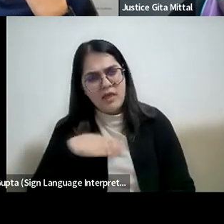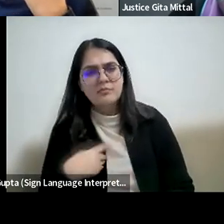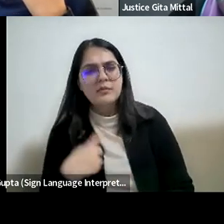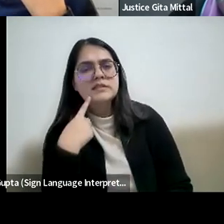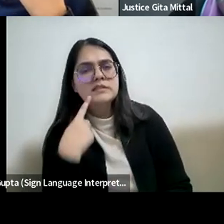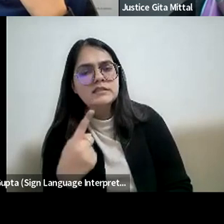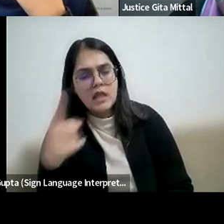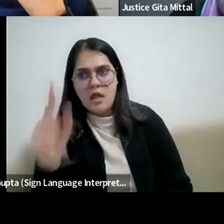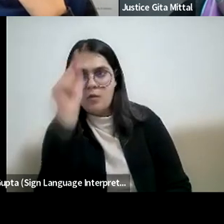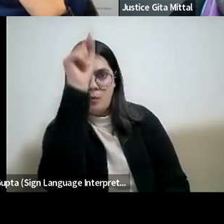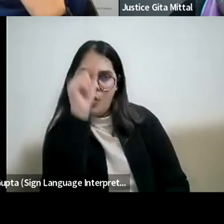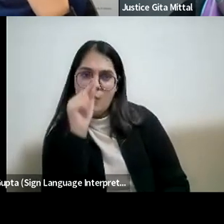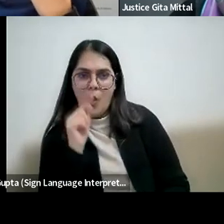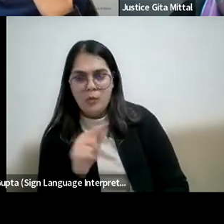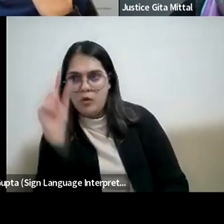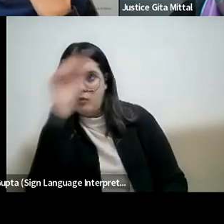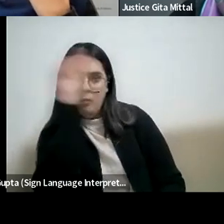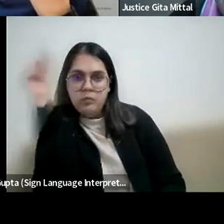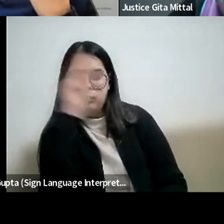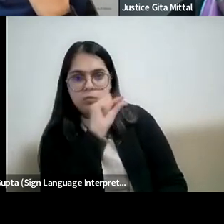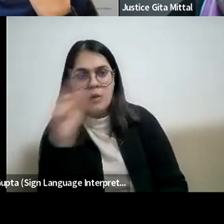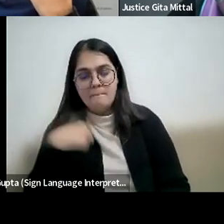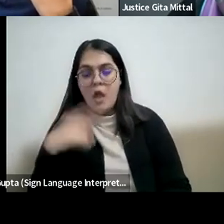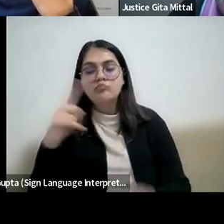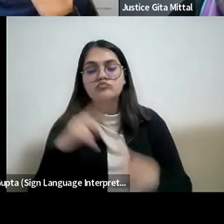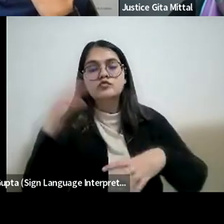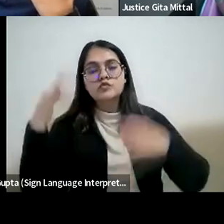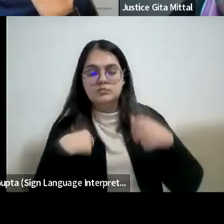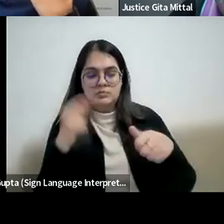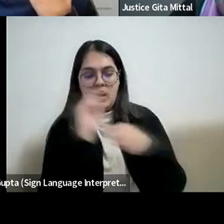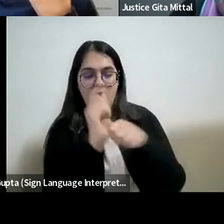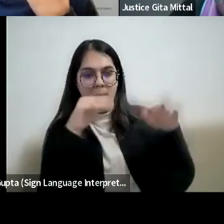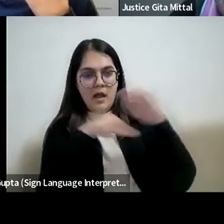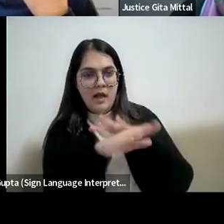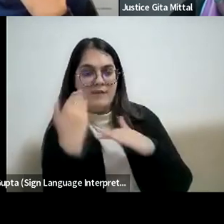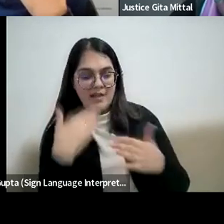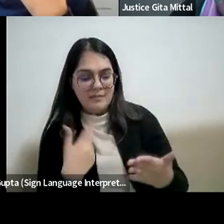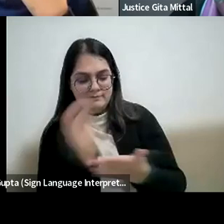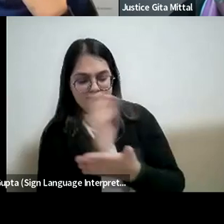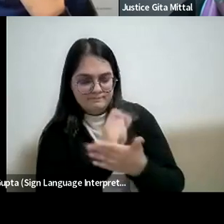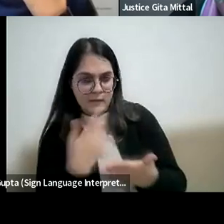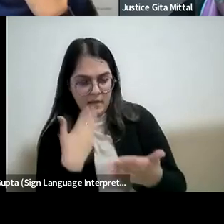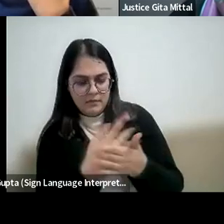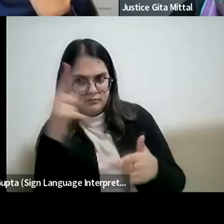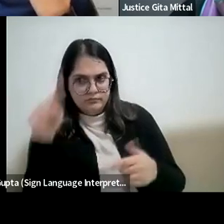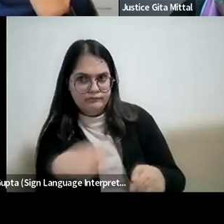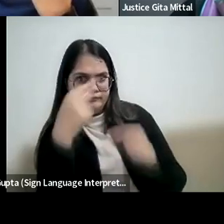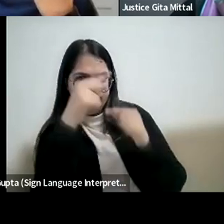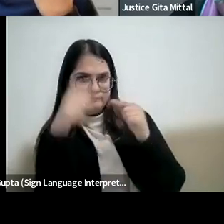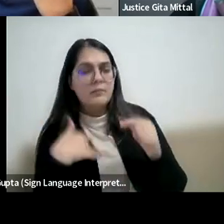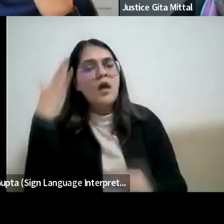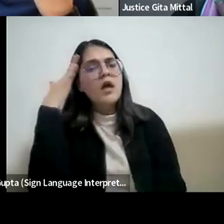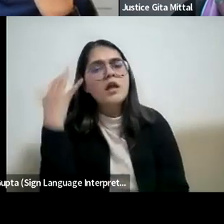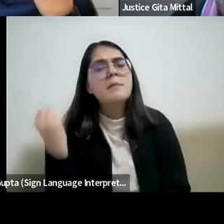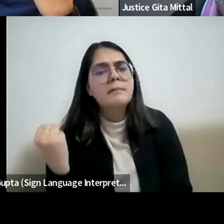the broad principles that you as judicial officers should apply when you sort of this is a constitutional principles you should think